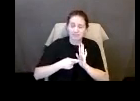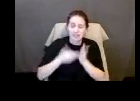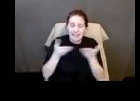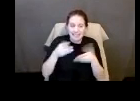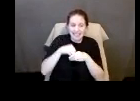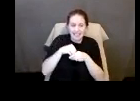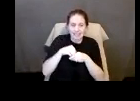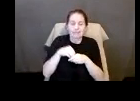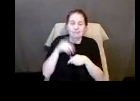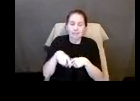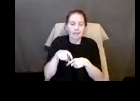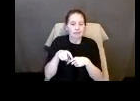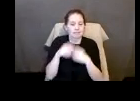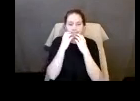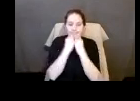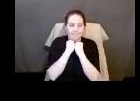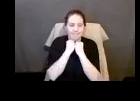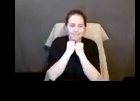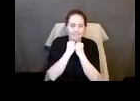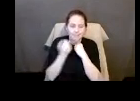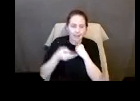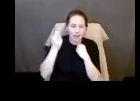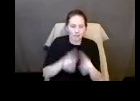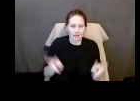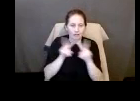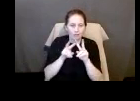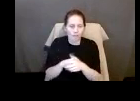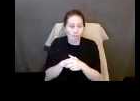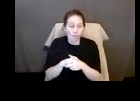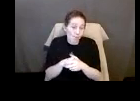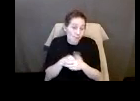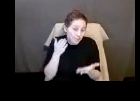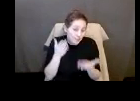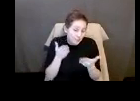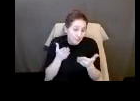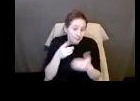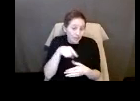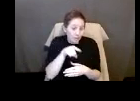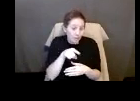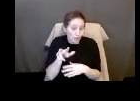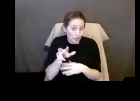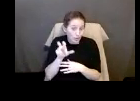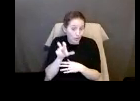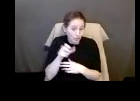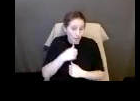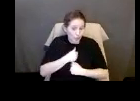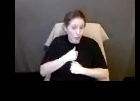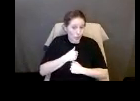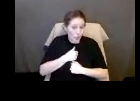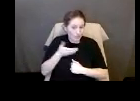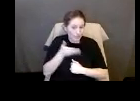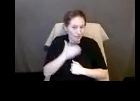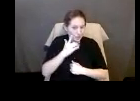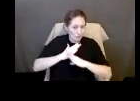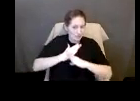valuable. So perhaps, would it be possible that those 300 soldiers were there to protect